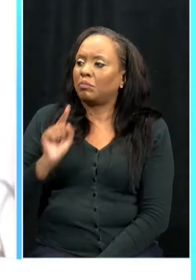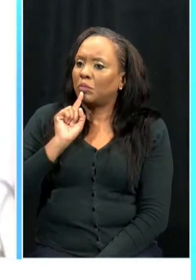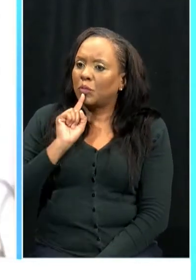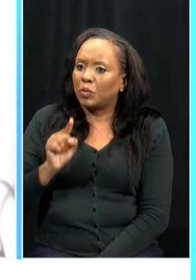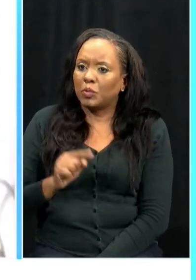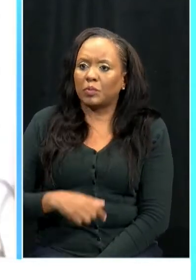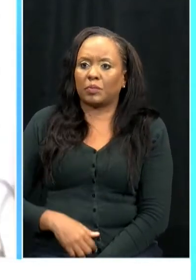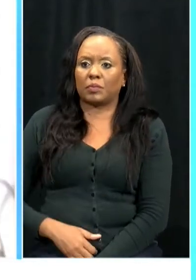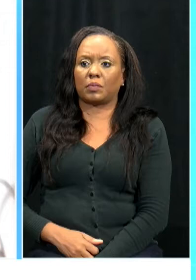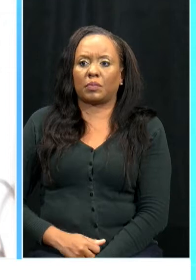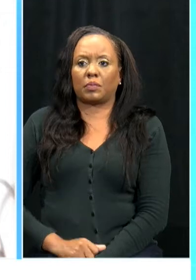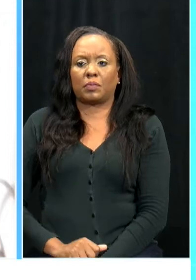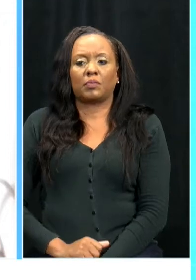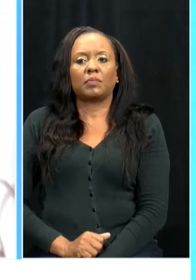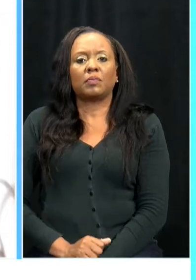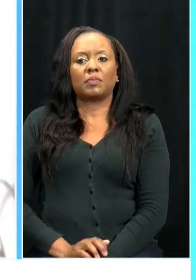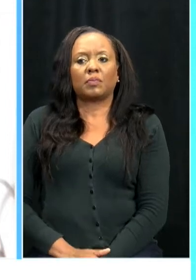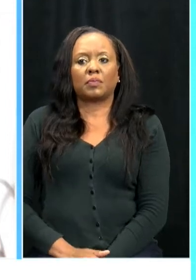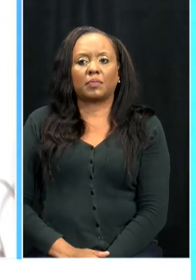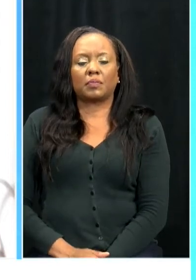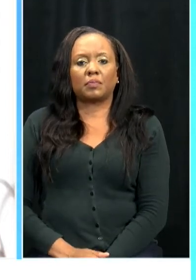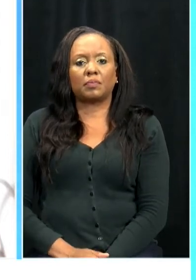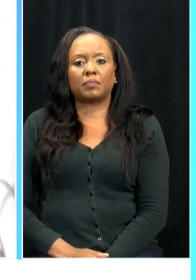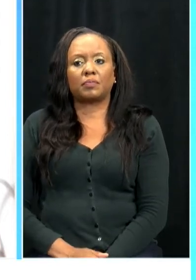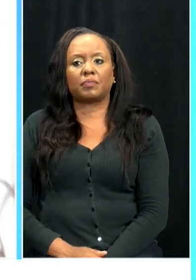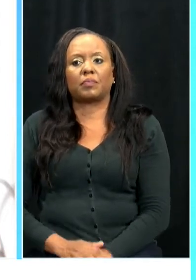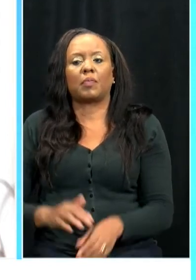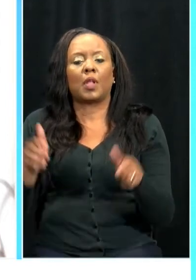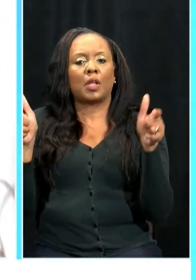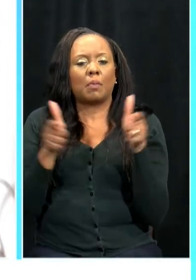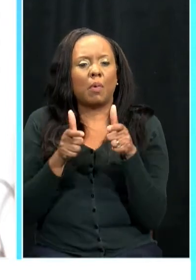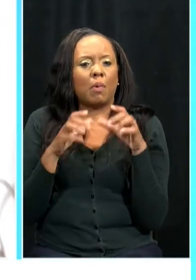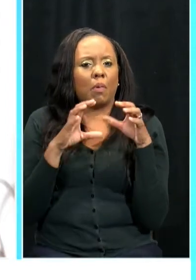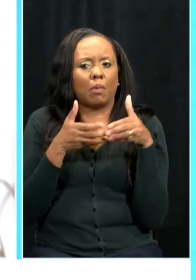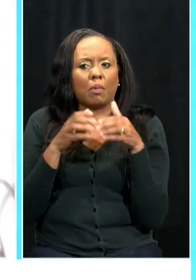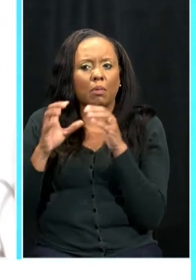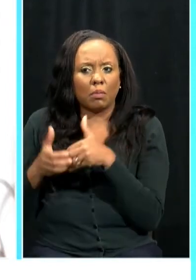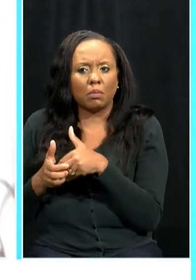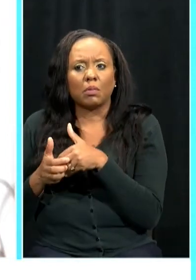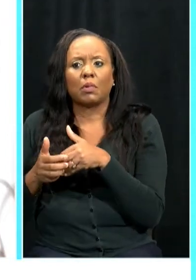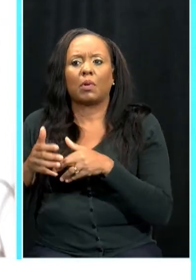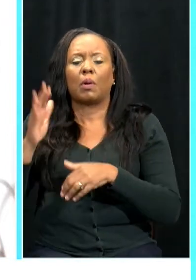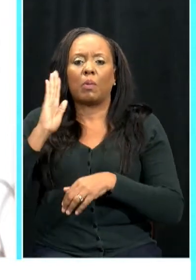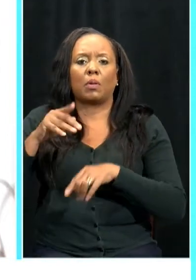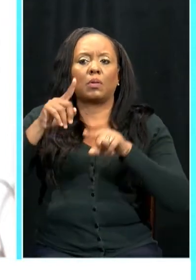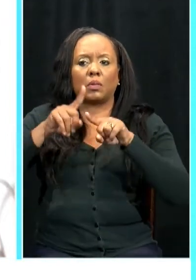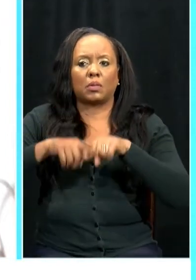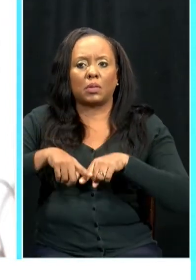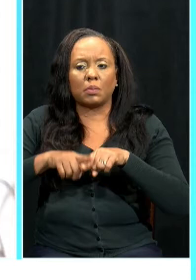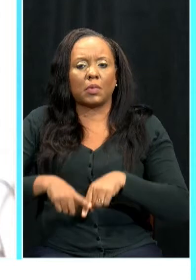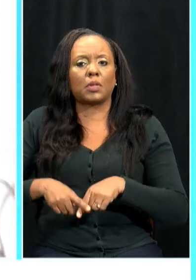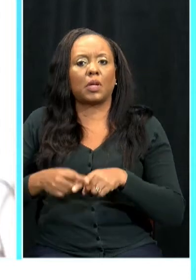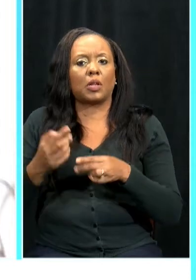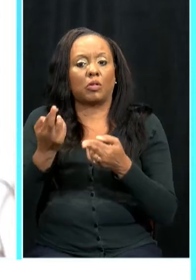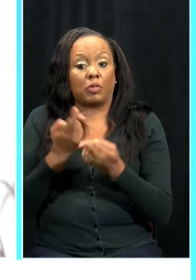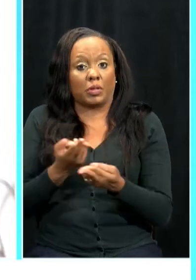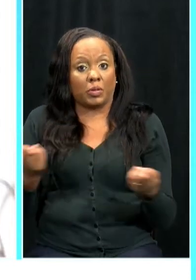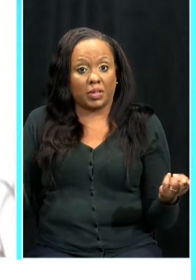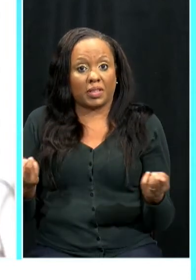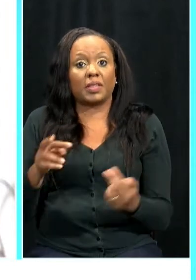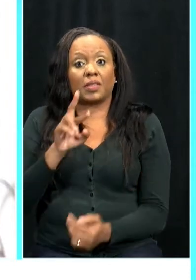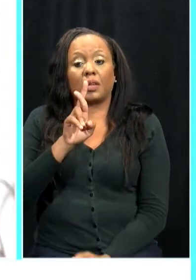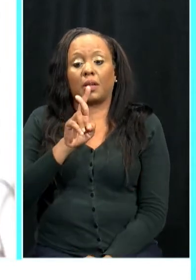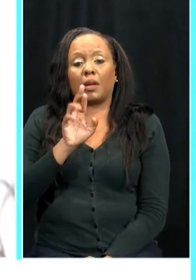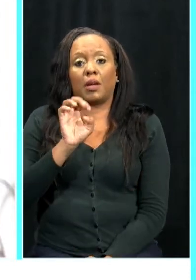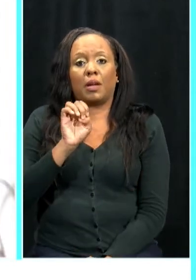and how widely you spread yourself, how popular you will be, will always depend on resources. And we